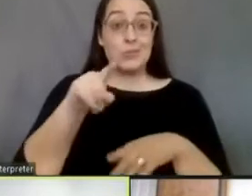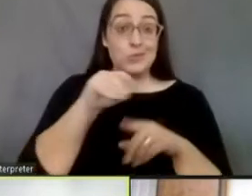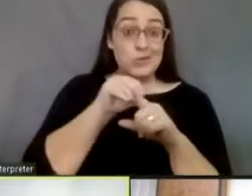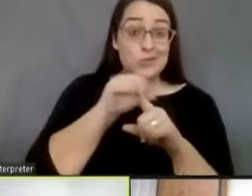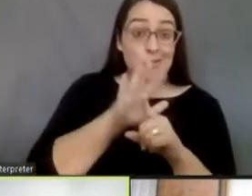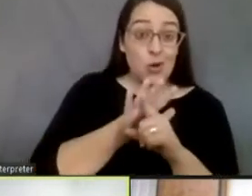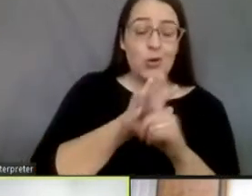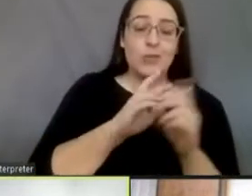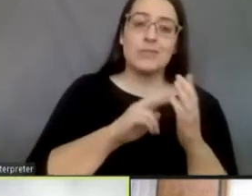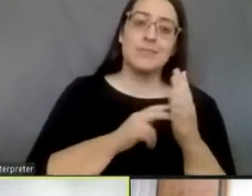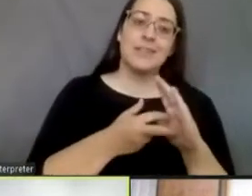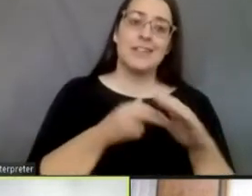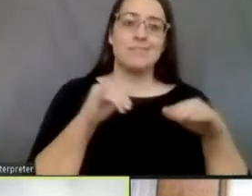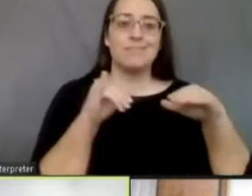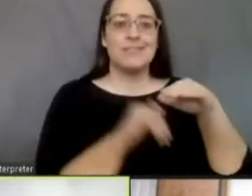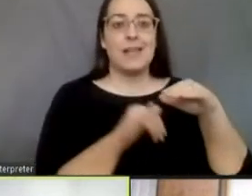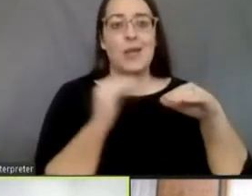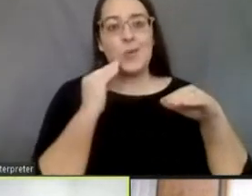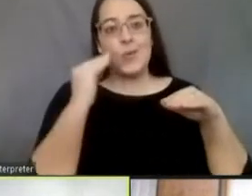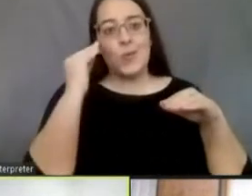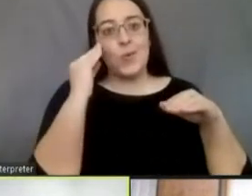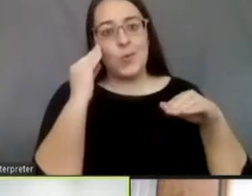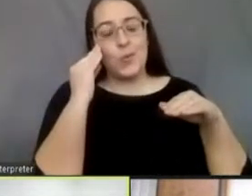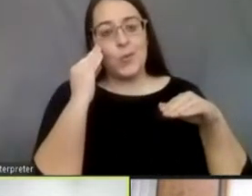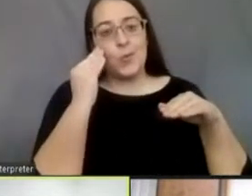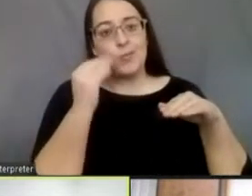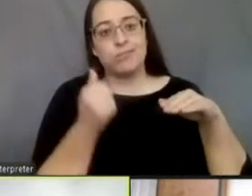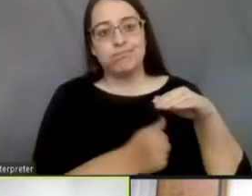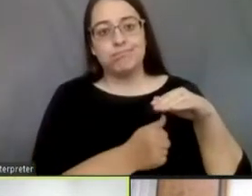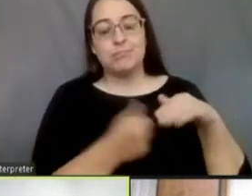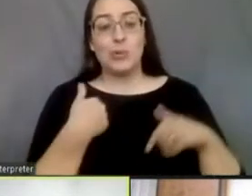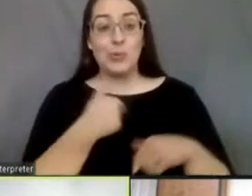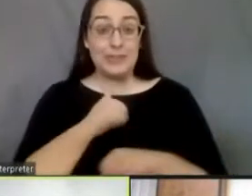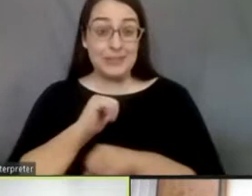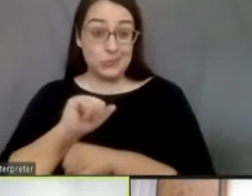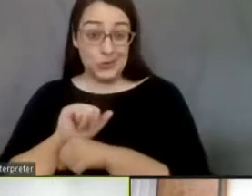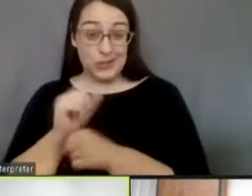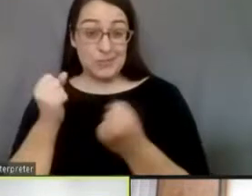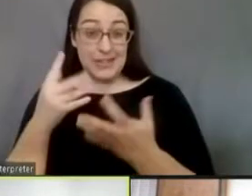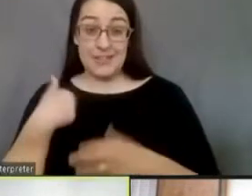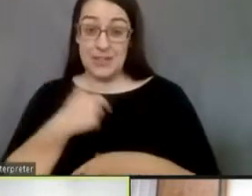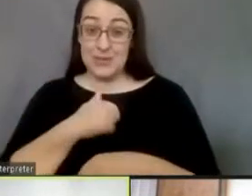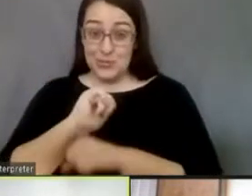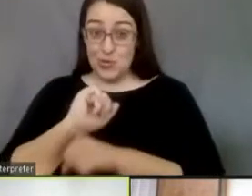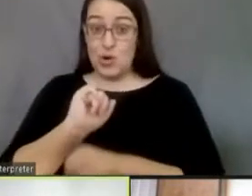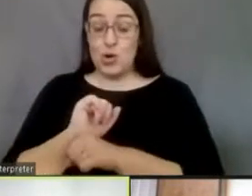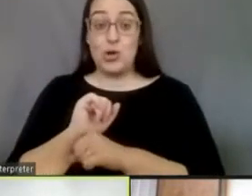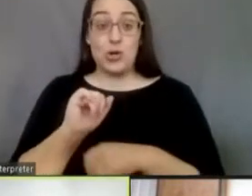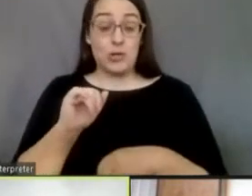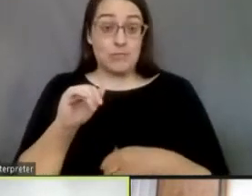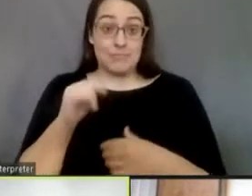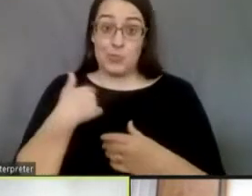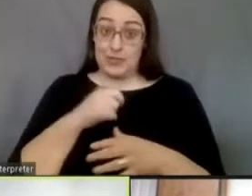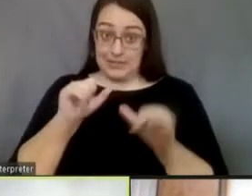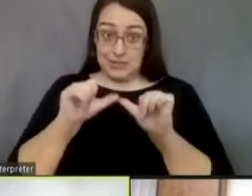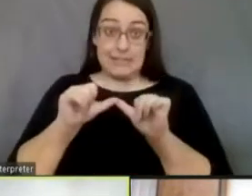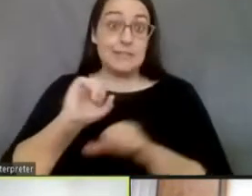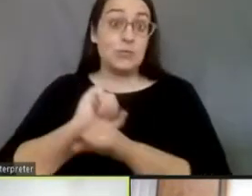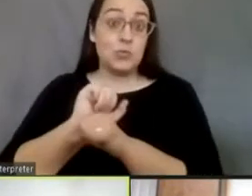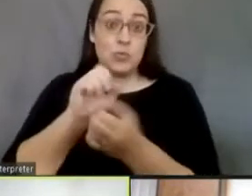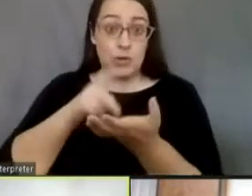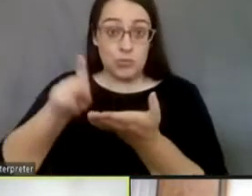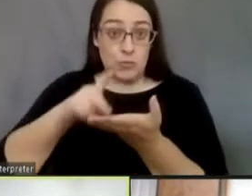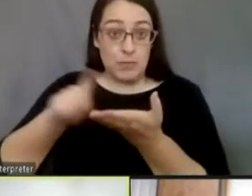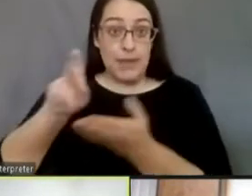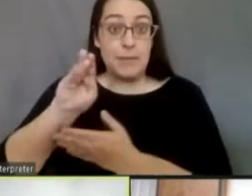that you have to be quarantined. And so many of us work jobs that we need those jobs to pay the rent and buy groceries.